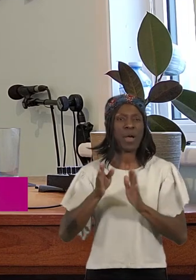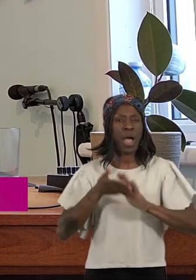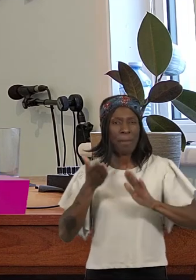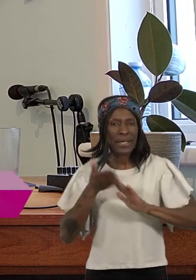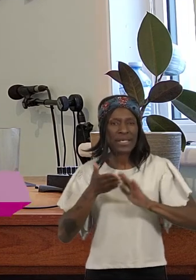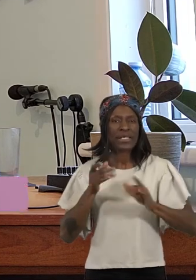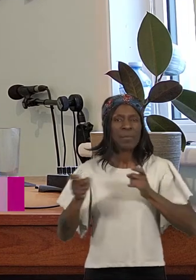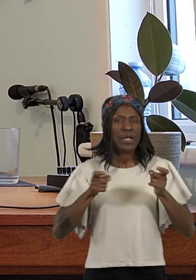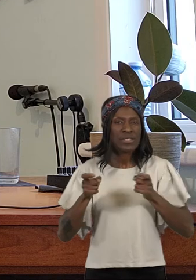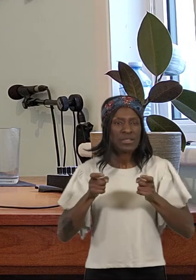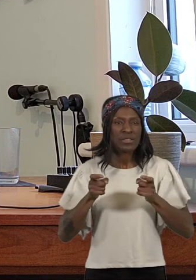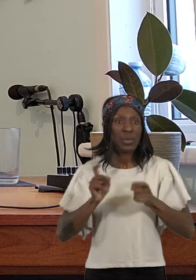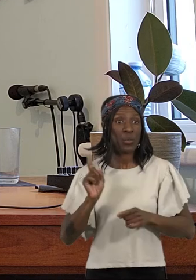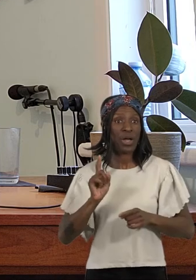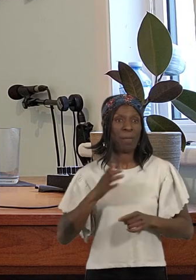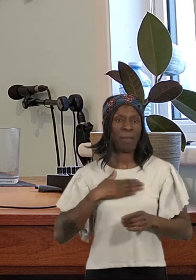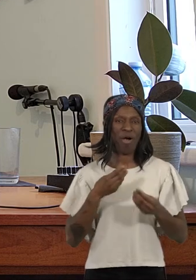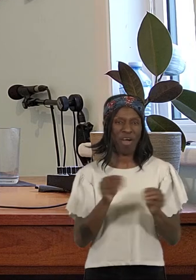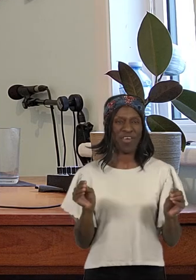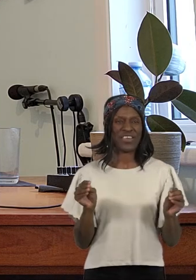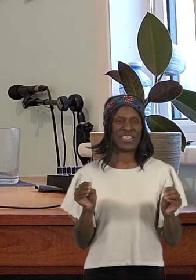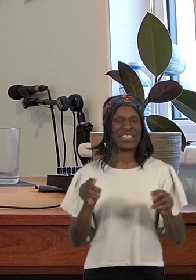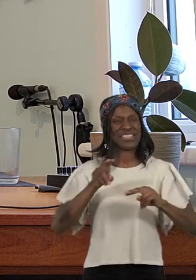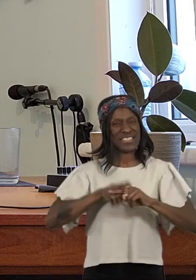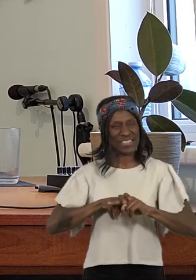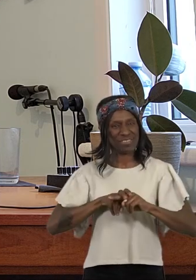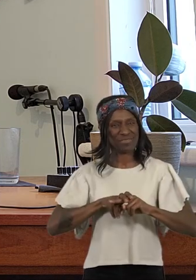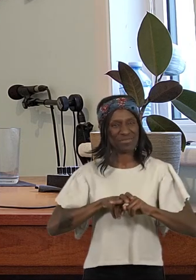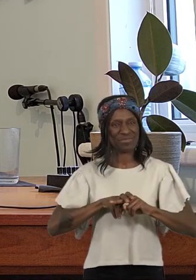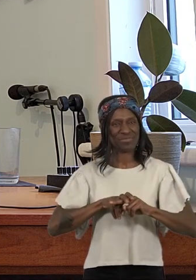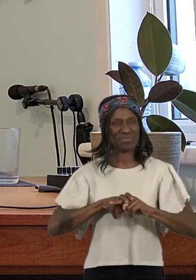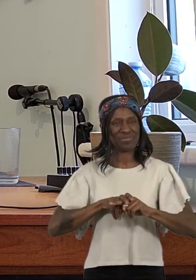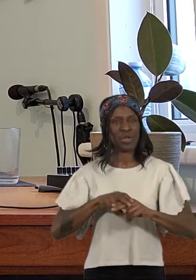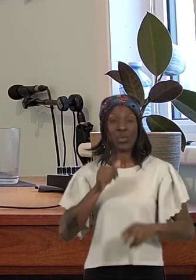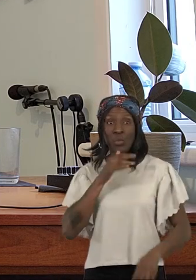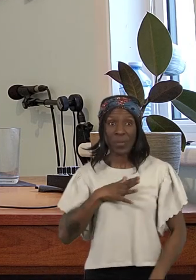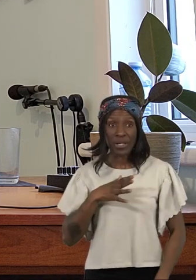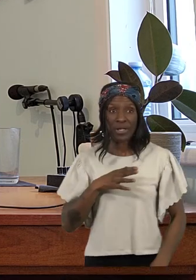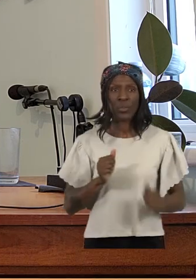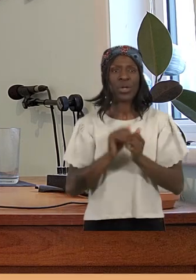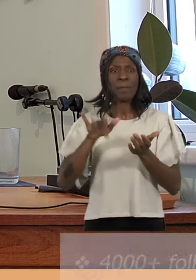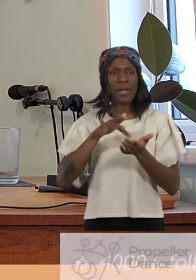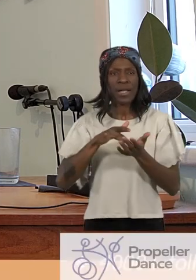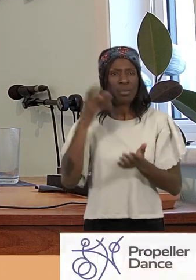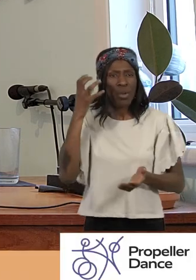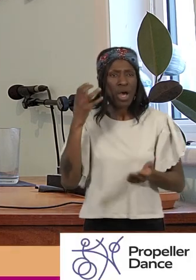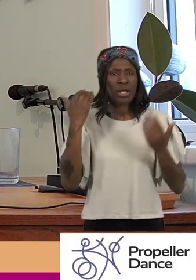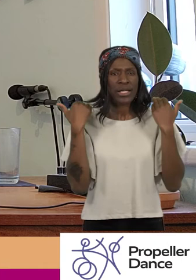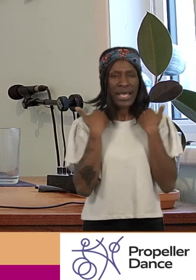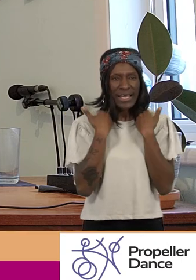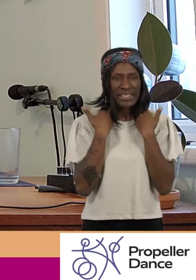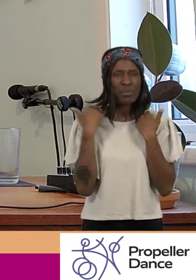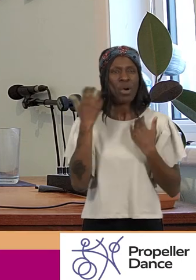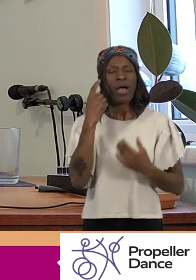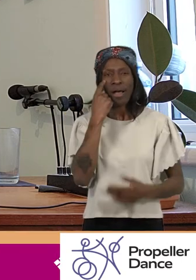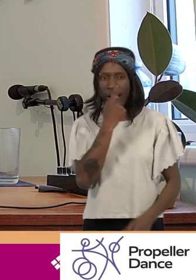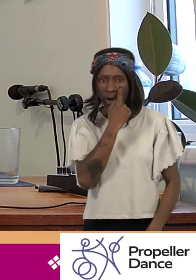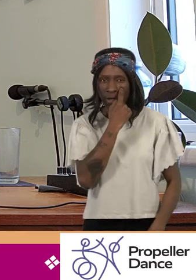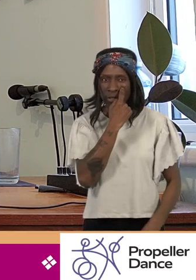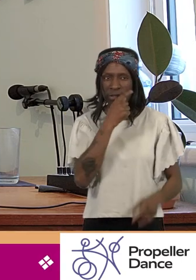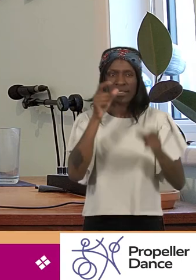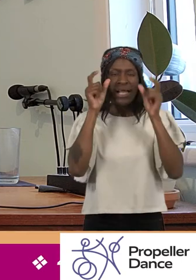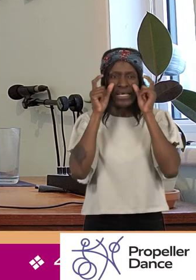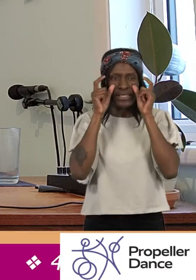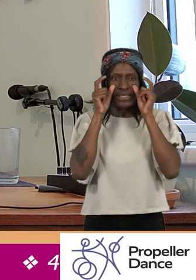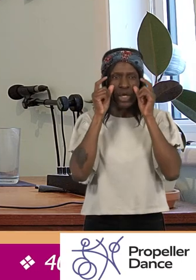Development and Admin Manager, coming to you from behind my office desk. I am a woman with medium-length brown hair, brown eyes,